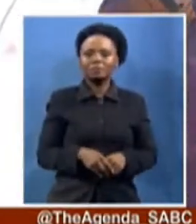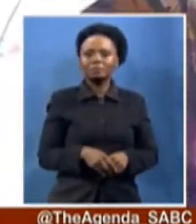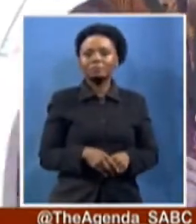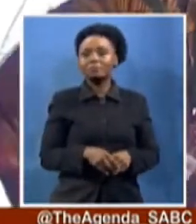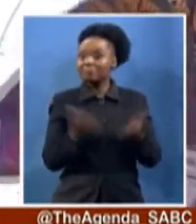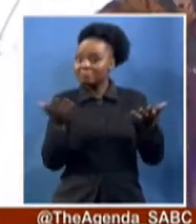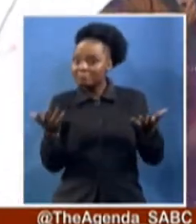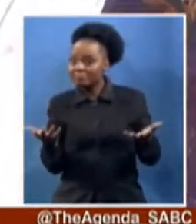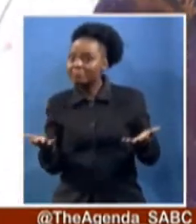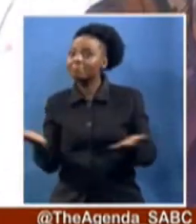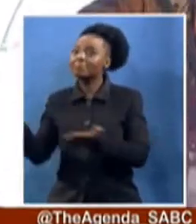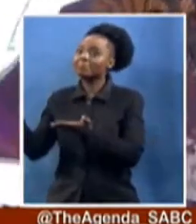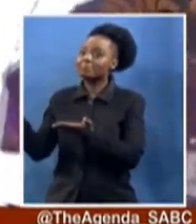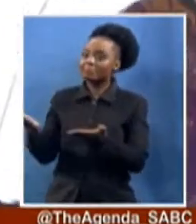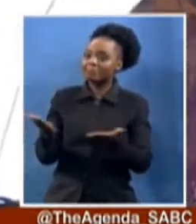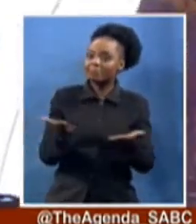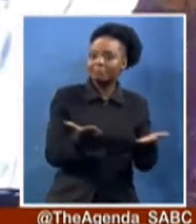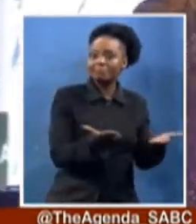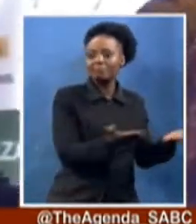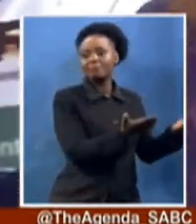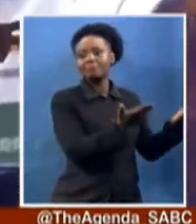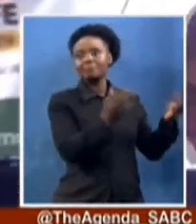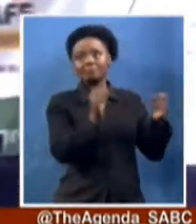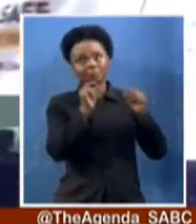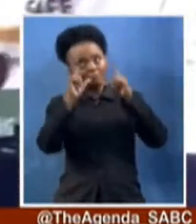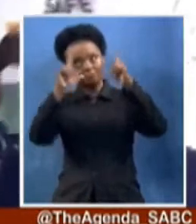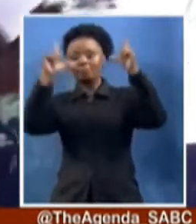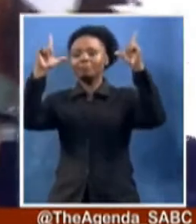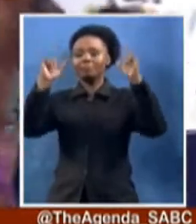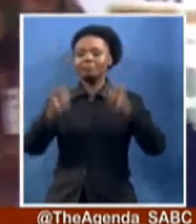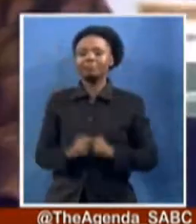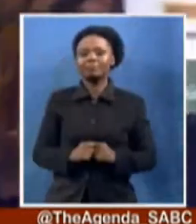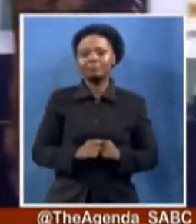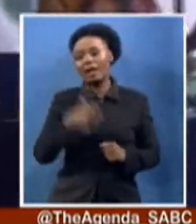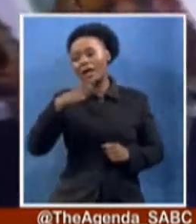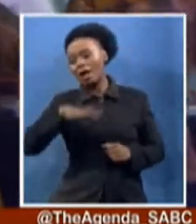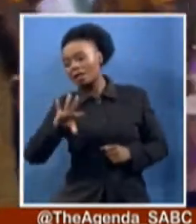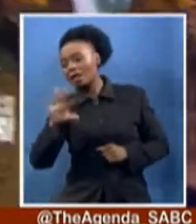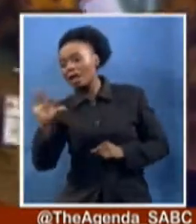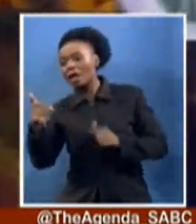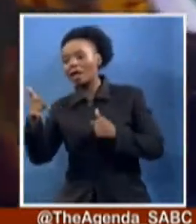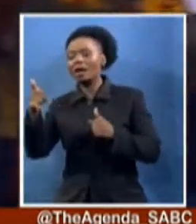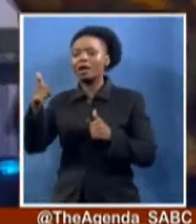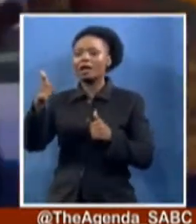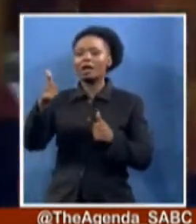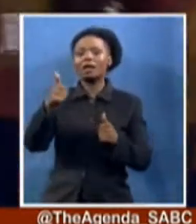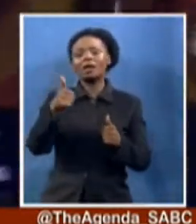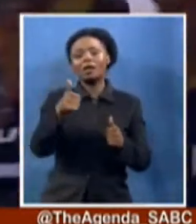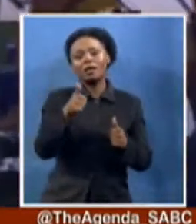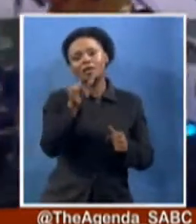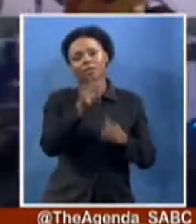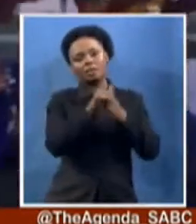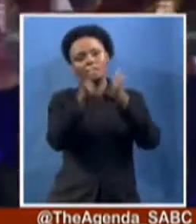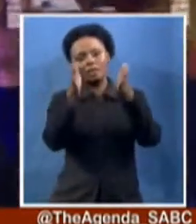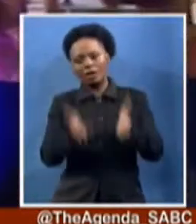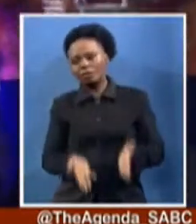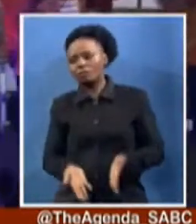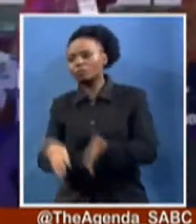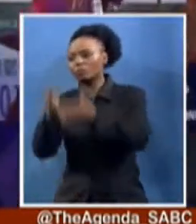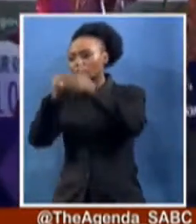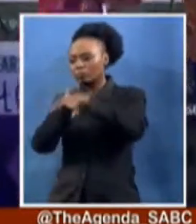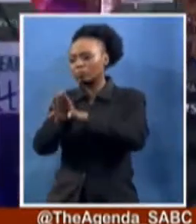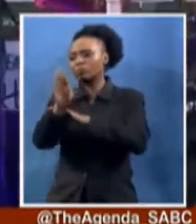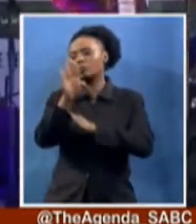incarcerated. Other leaders went to exile, to Lusaka, went